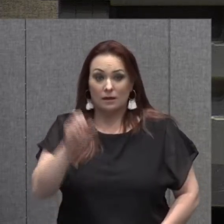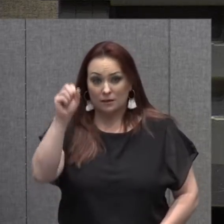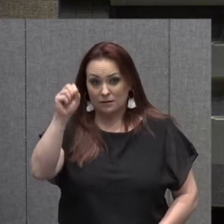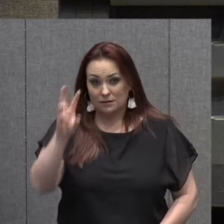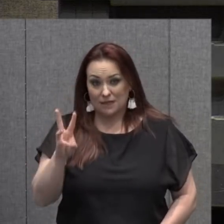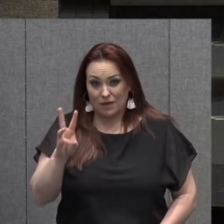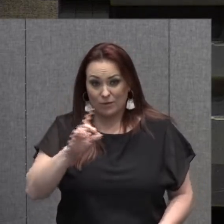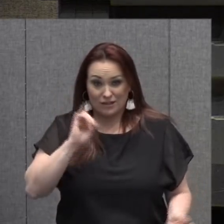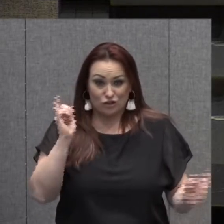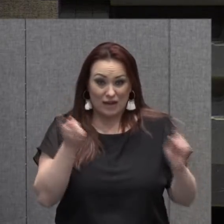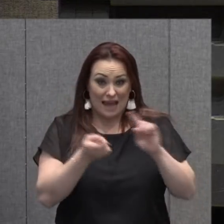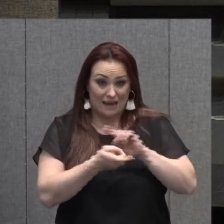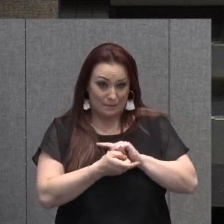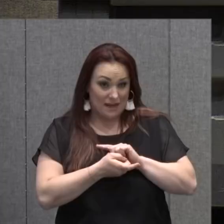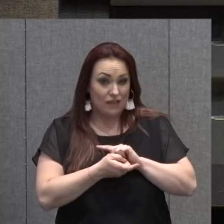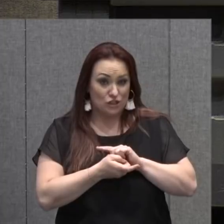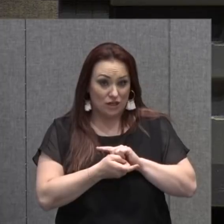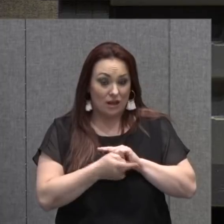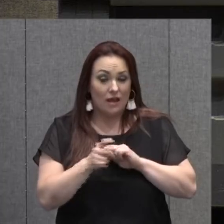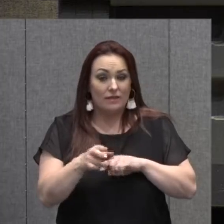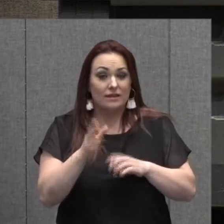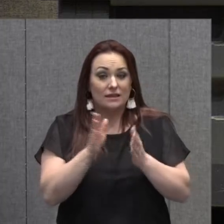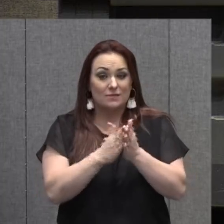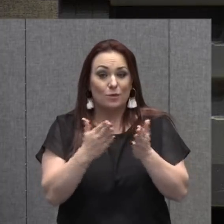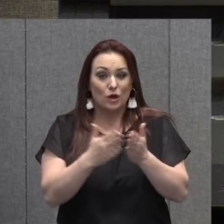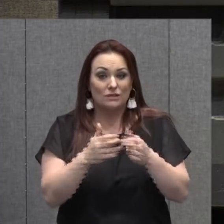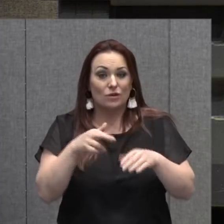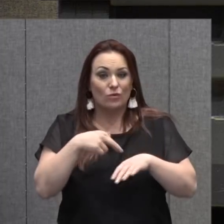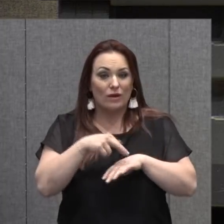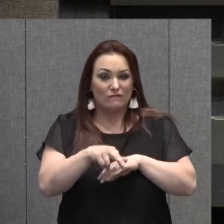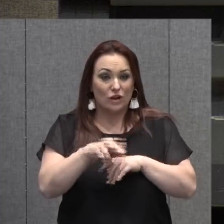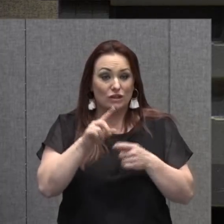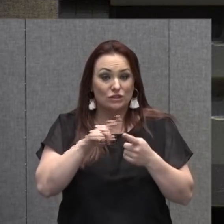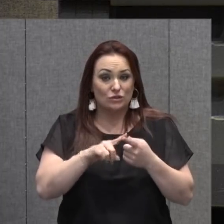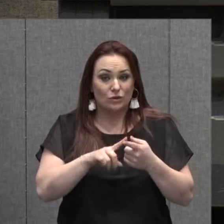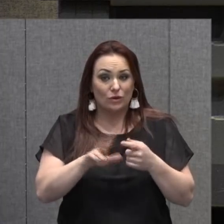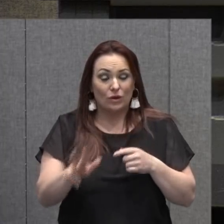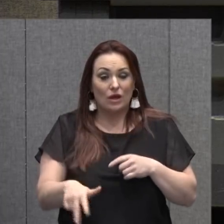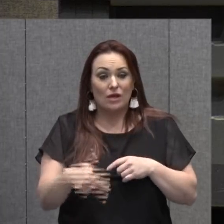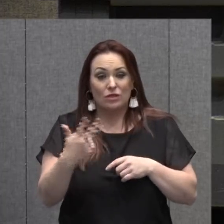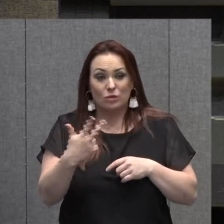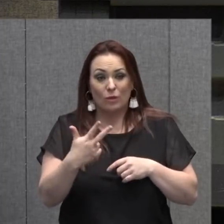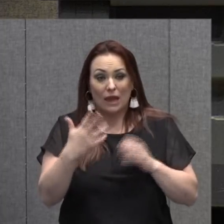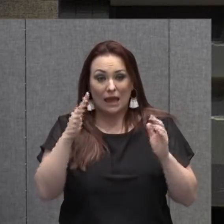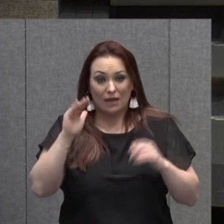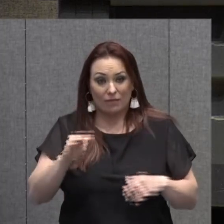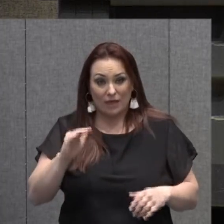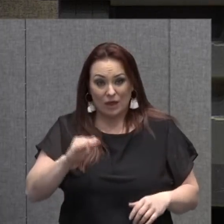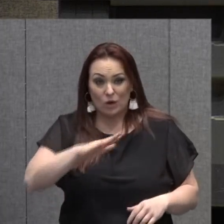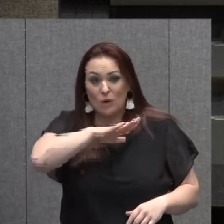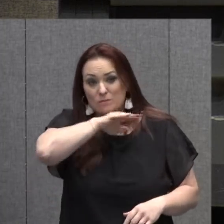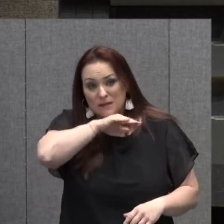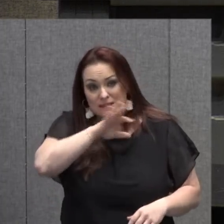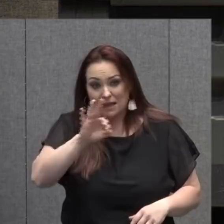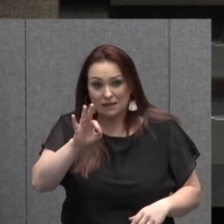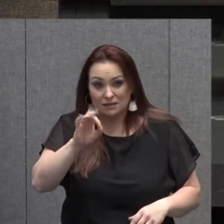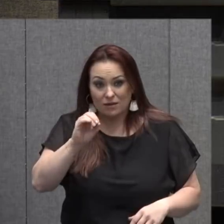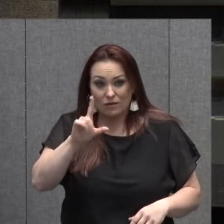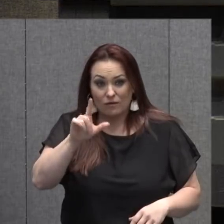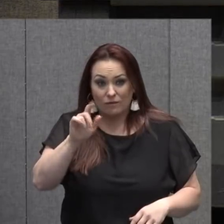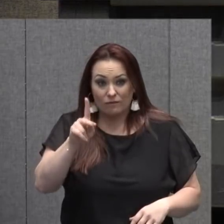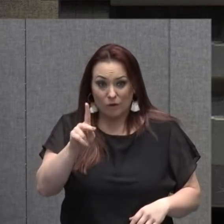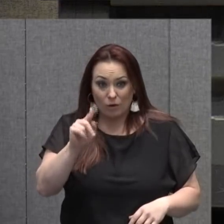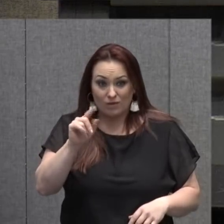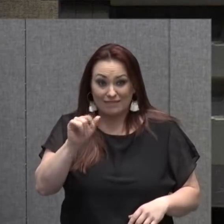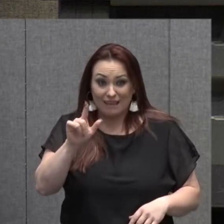southwestern adaptation. This book refers to the three little pigs as a folktale, which it is. All fairy tales are a